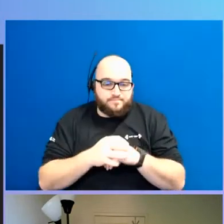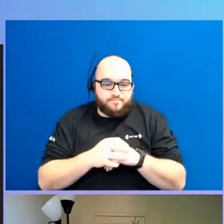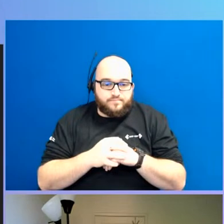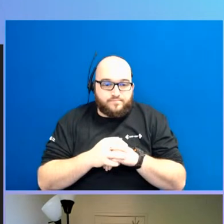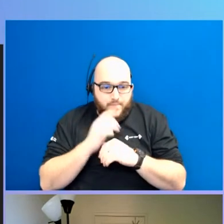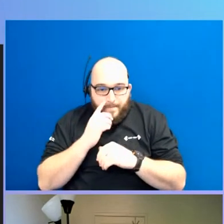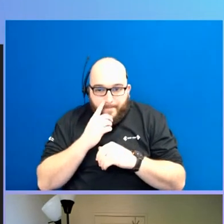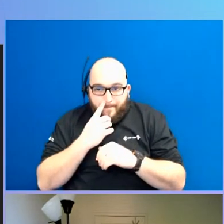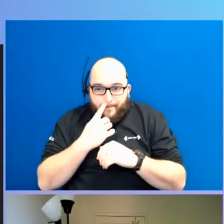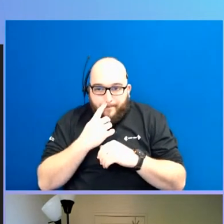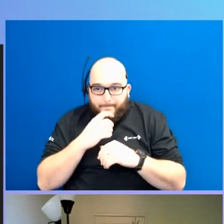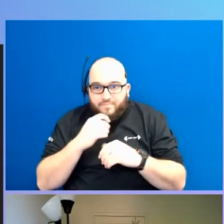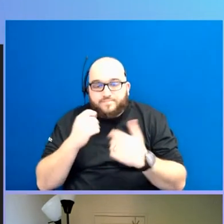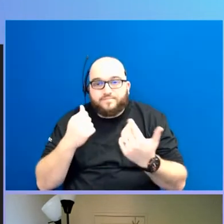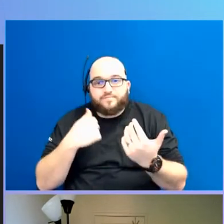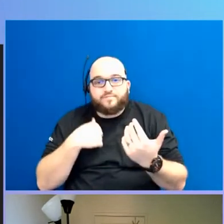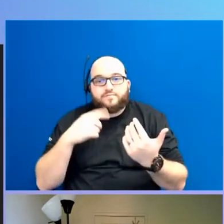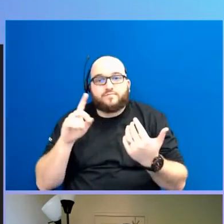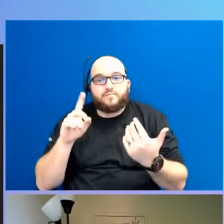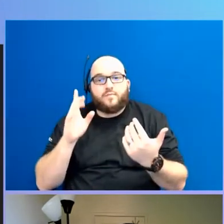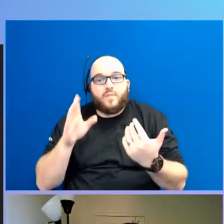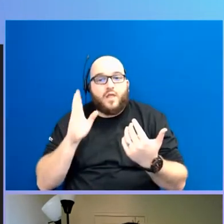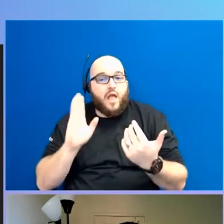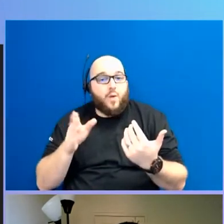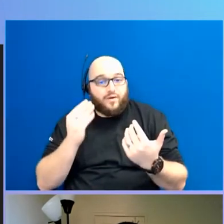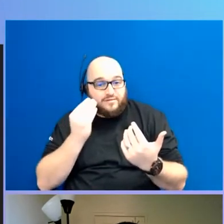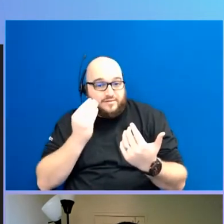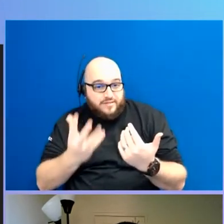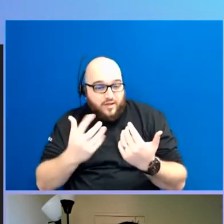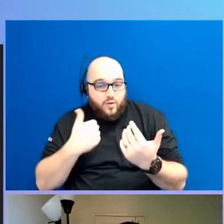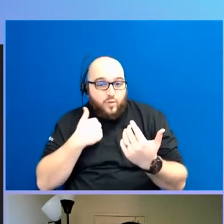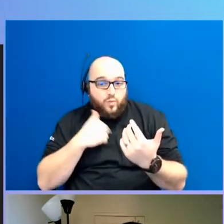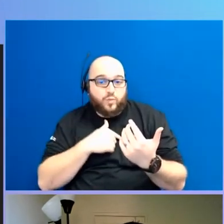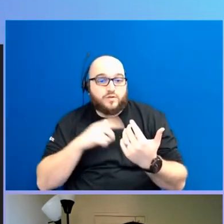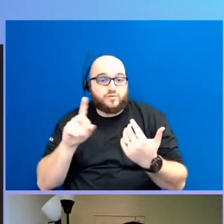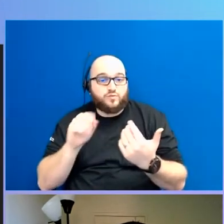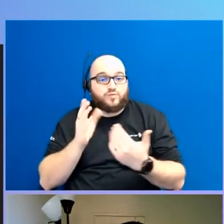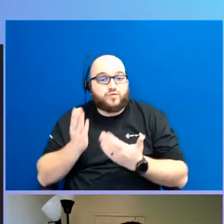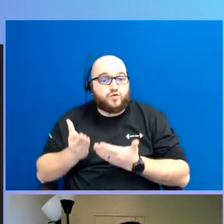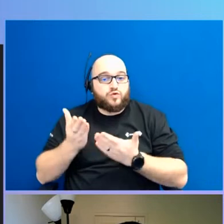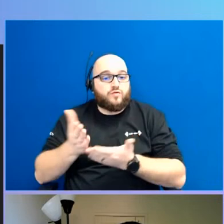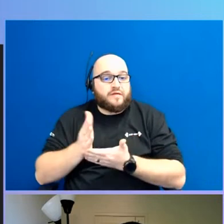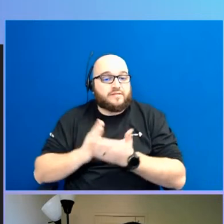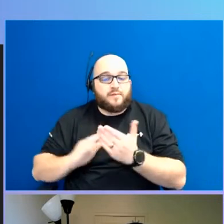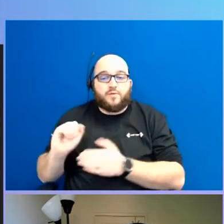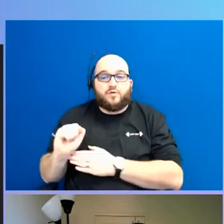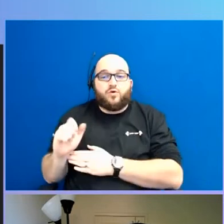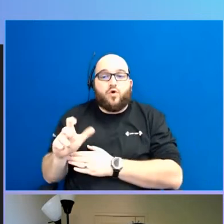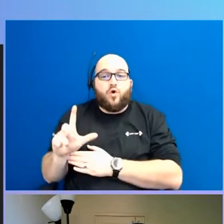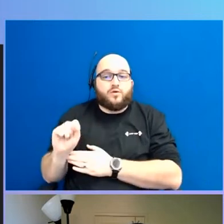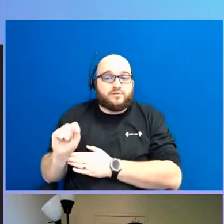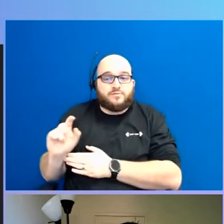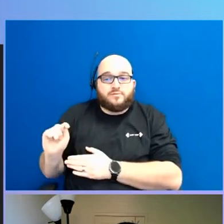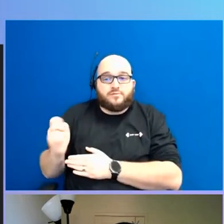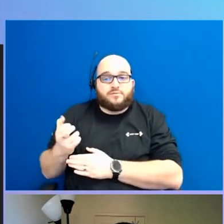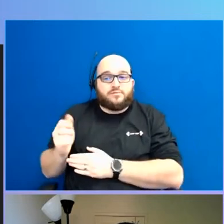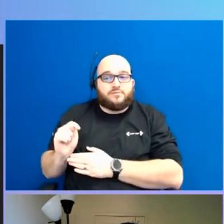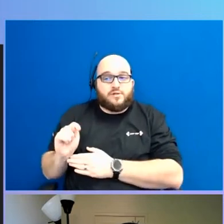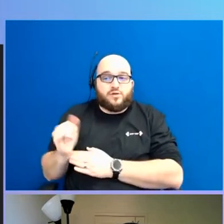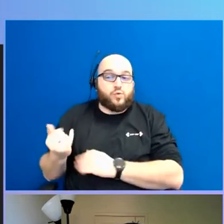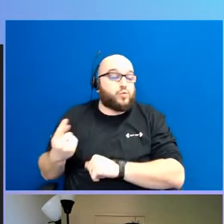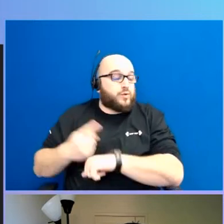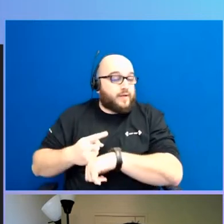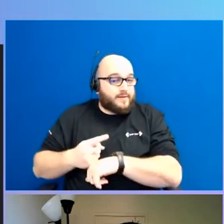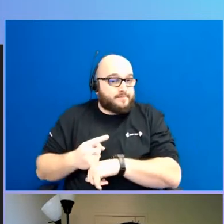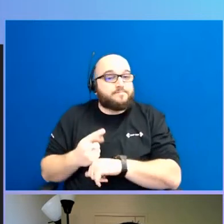And I do want to say, we do offer some form of alt text today. What we